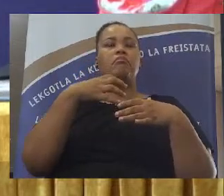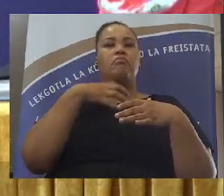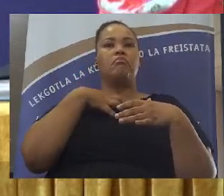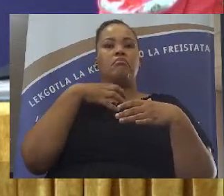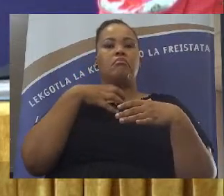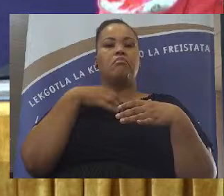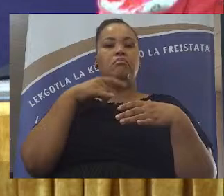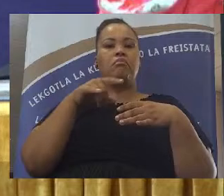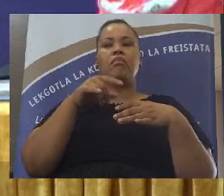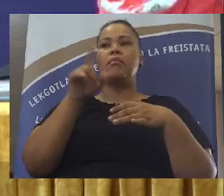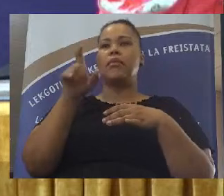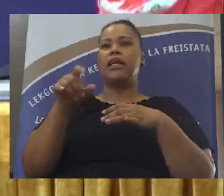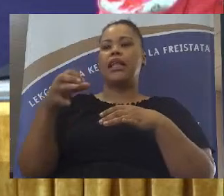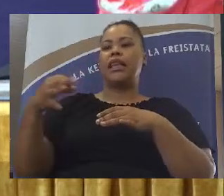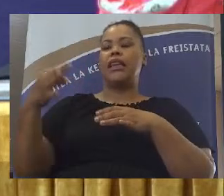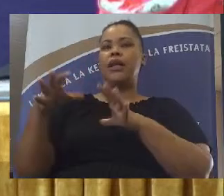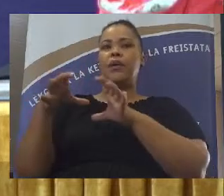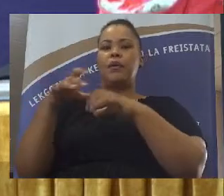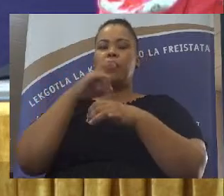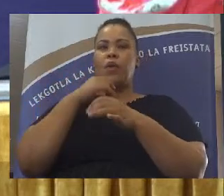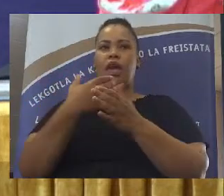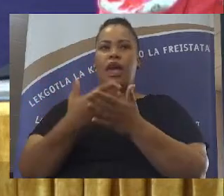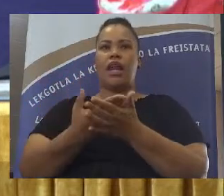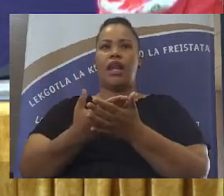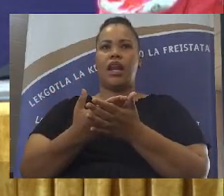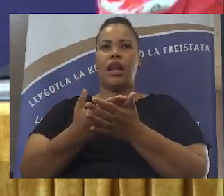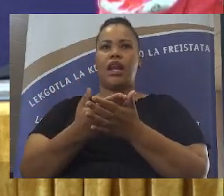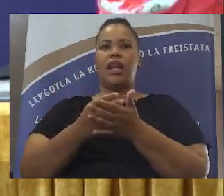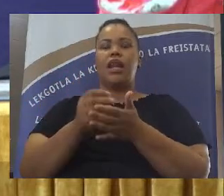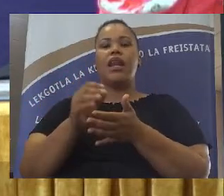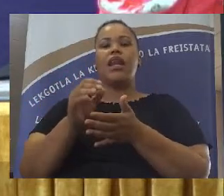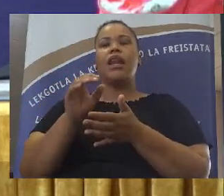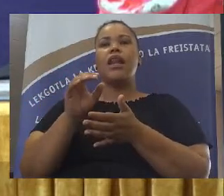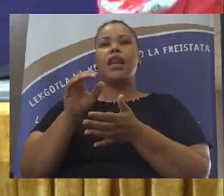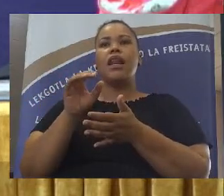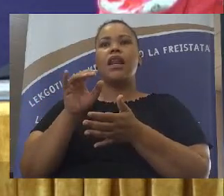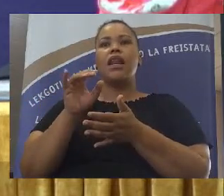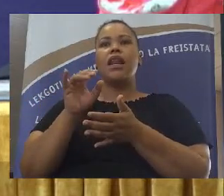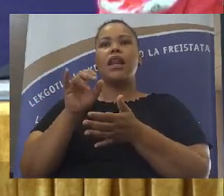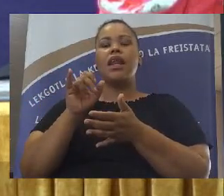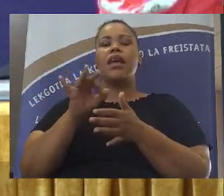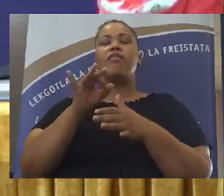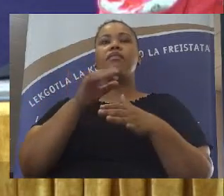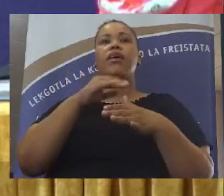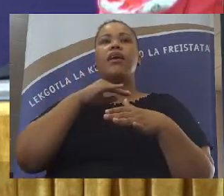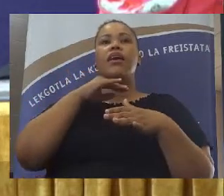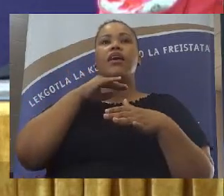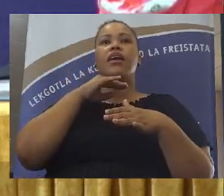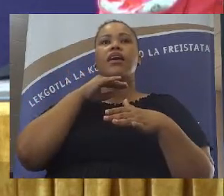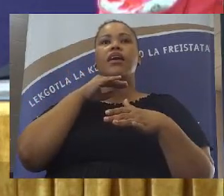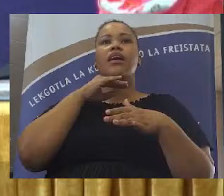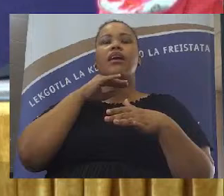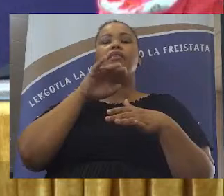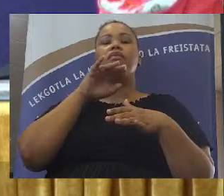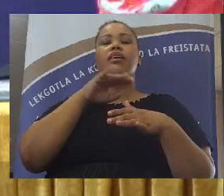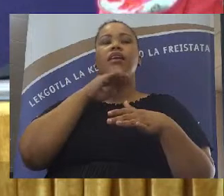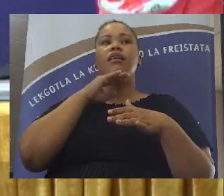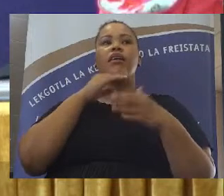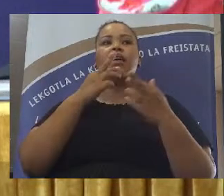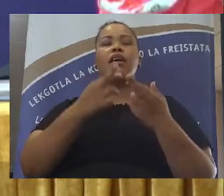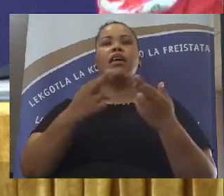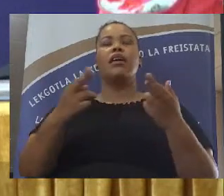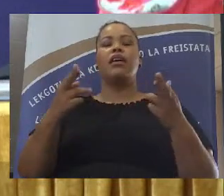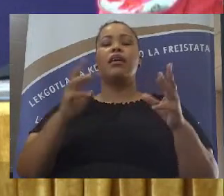by third parties if warranted by considerations of efficient operation and resource management.